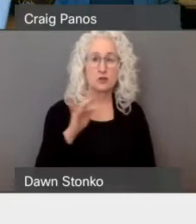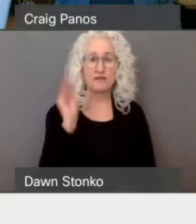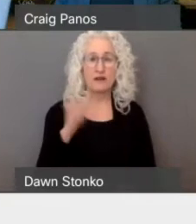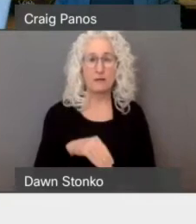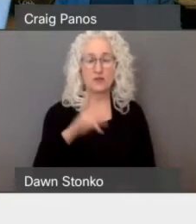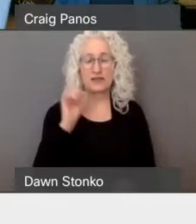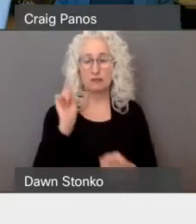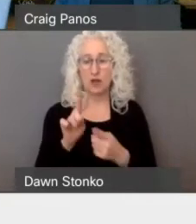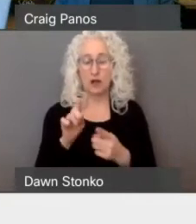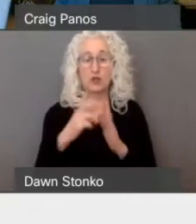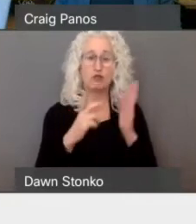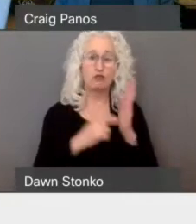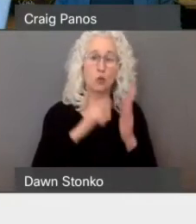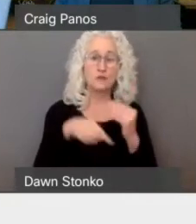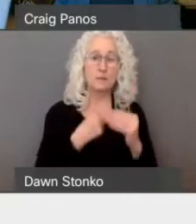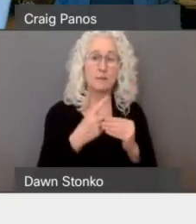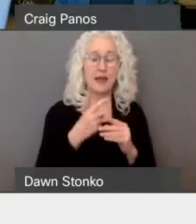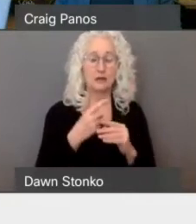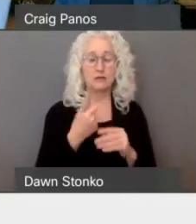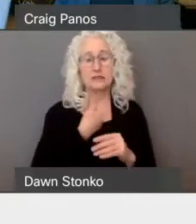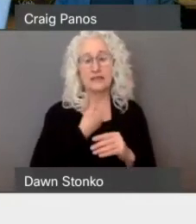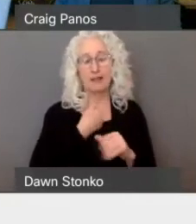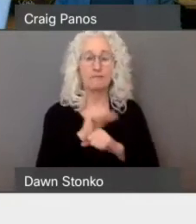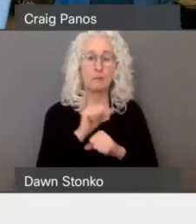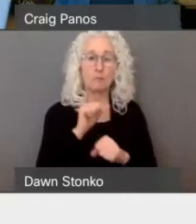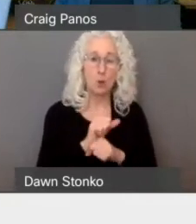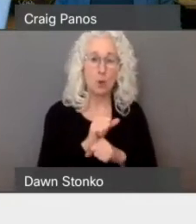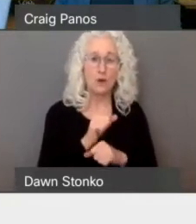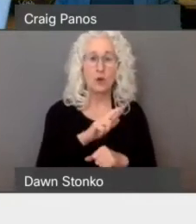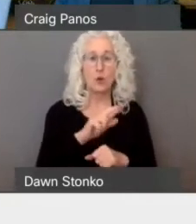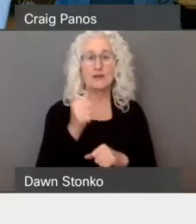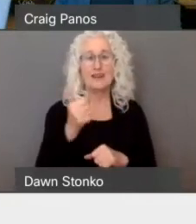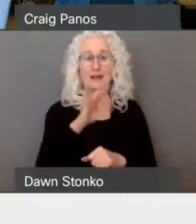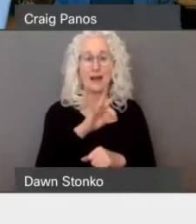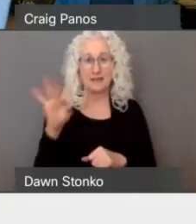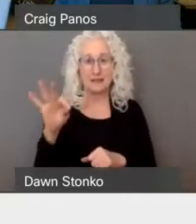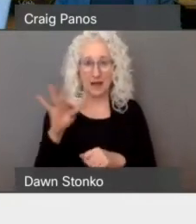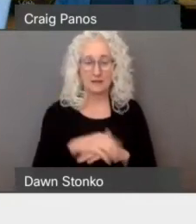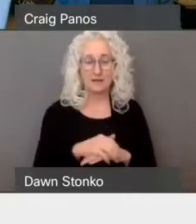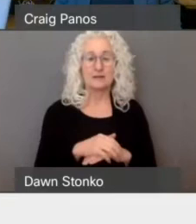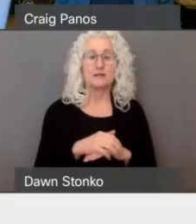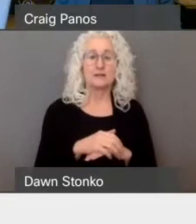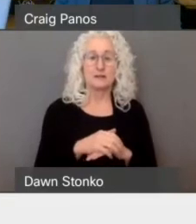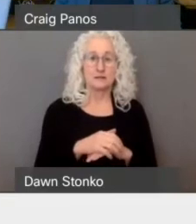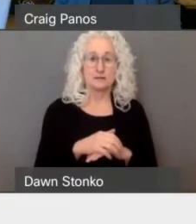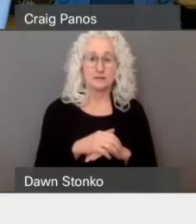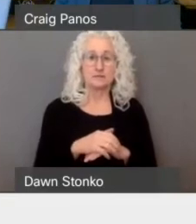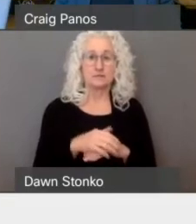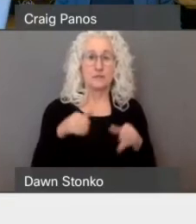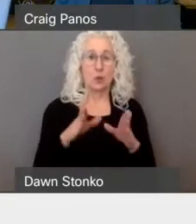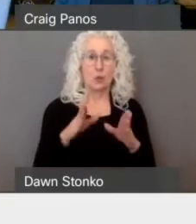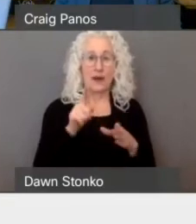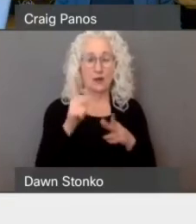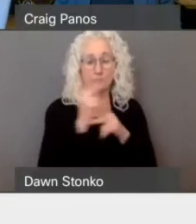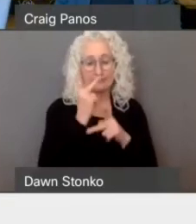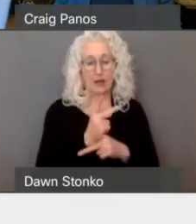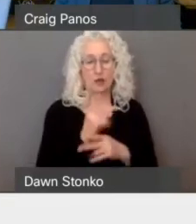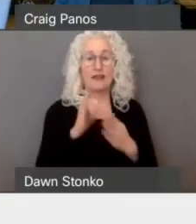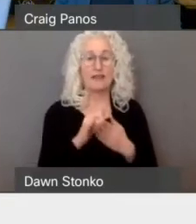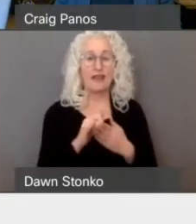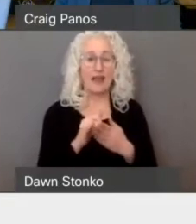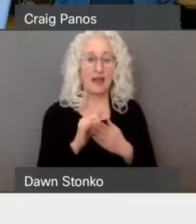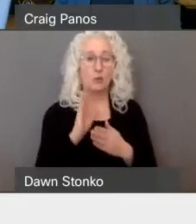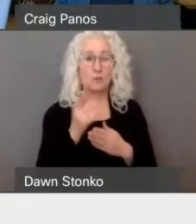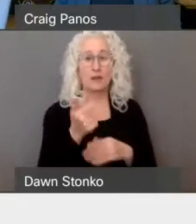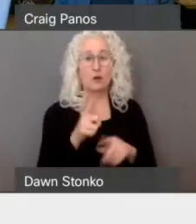reduction. There was rules about self-employed or 1099. The way you calculate that will be a